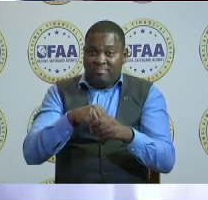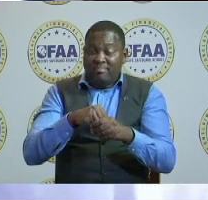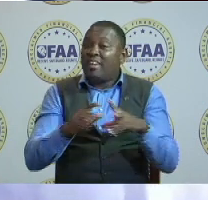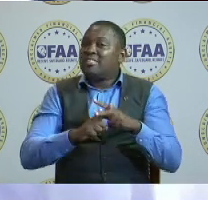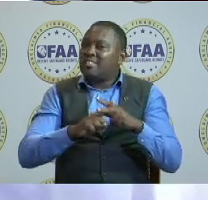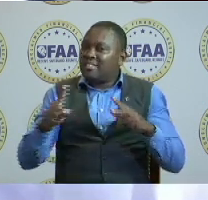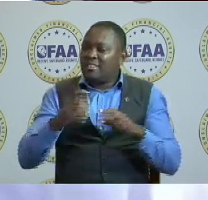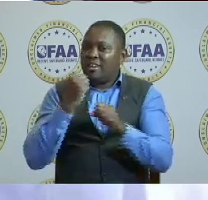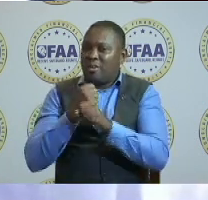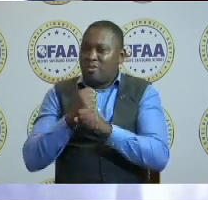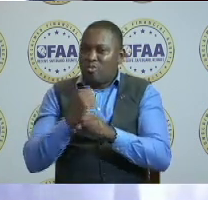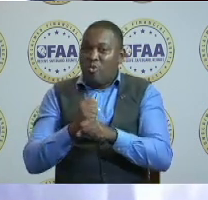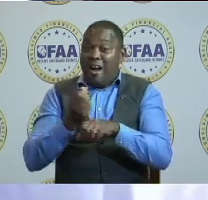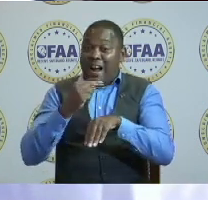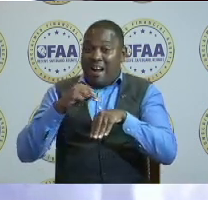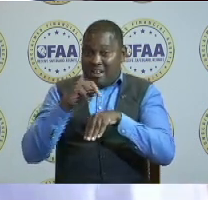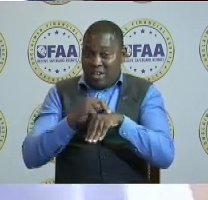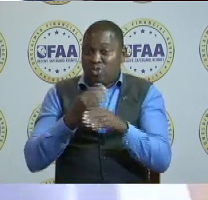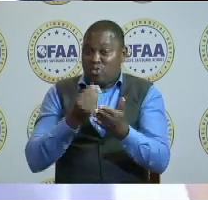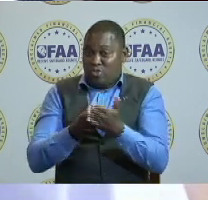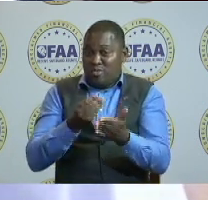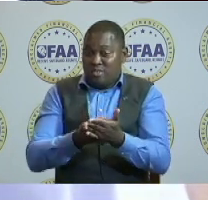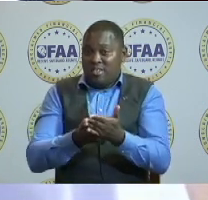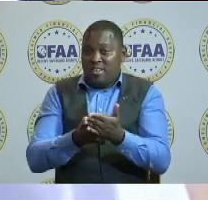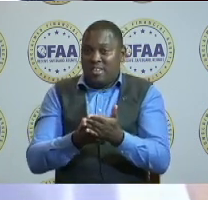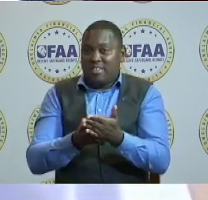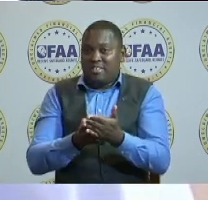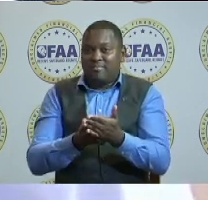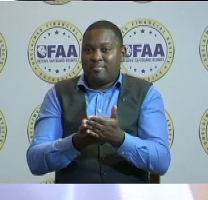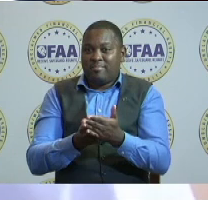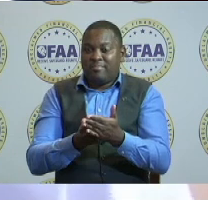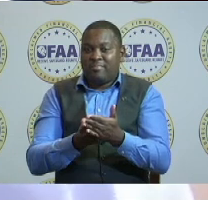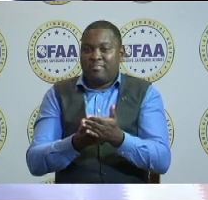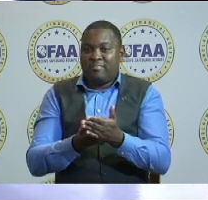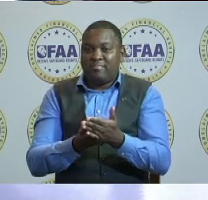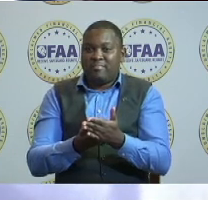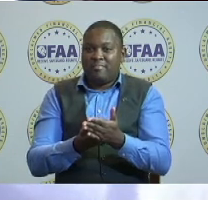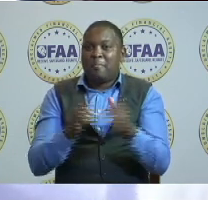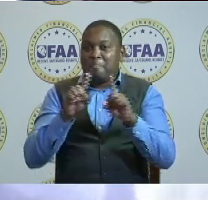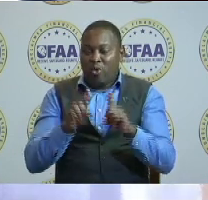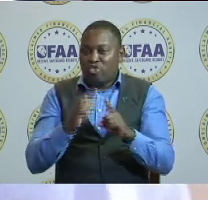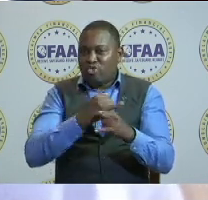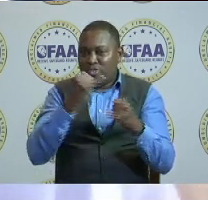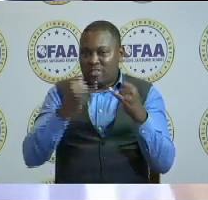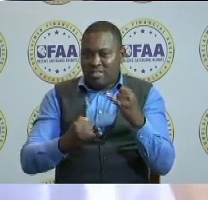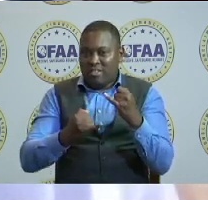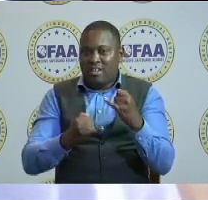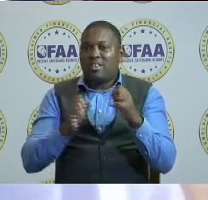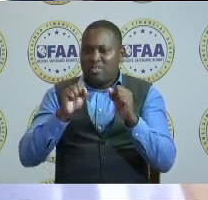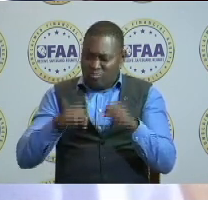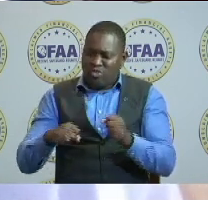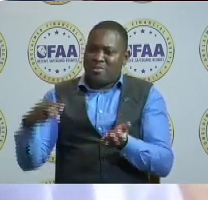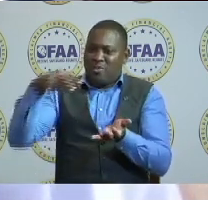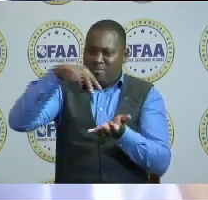started its work in the National Treasury until it got its life and was finally able to stand on its